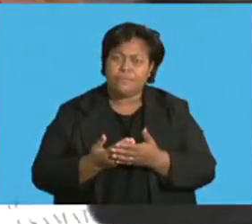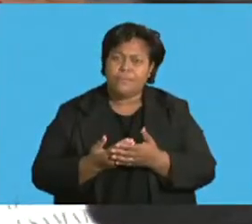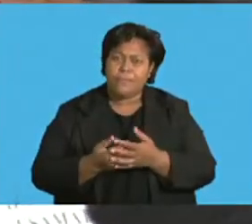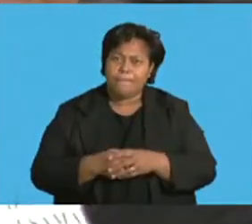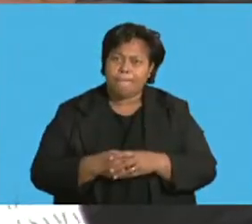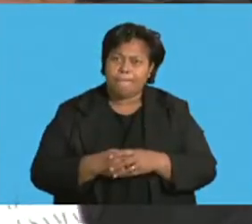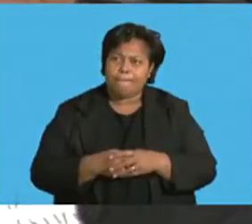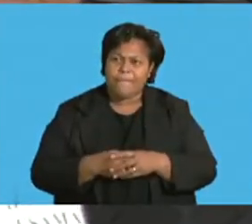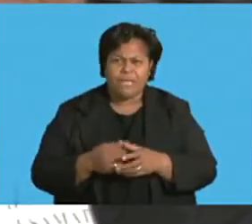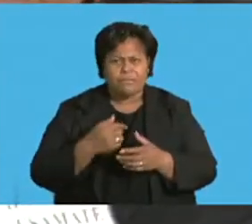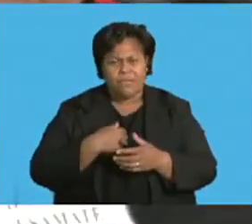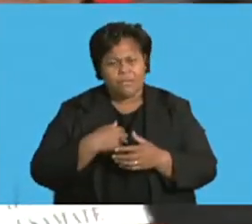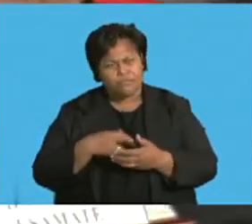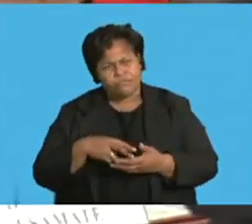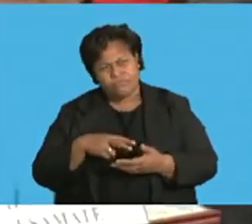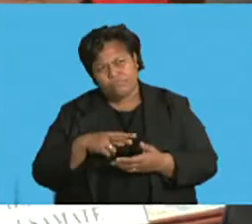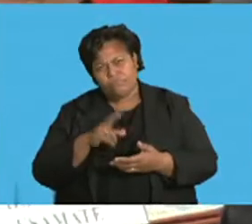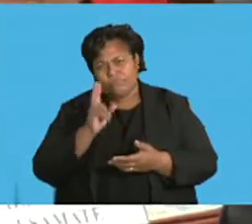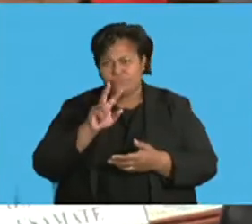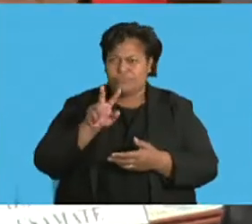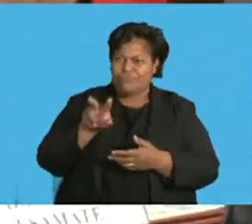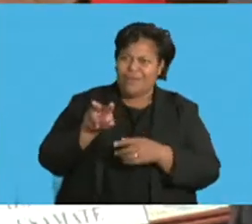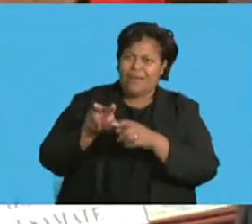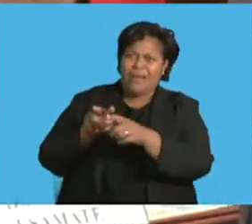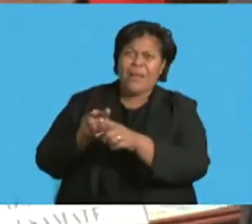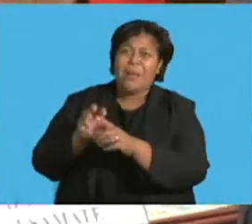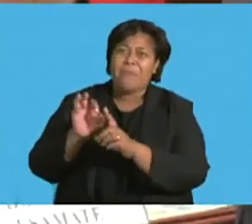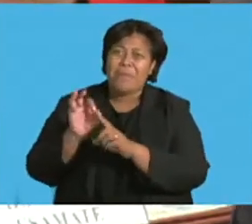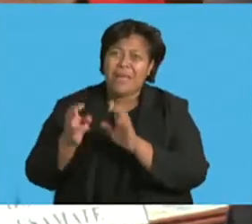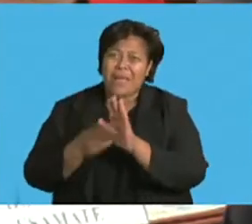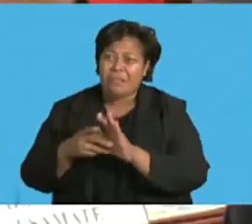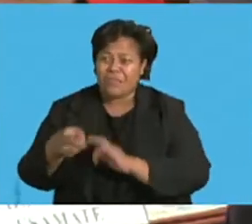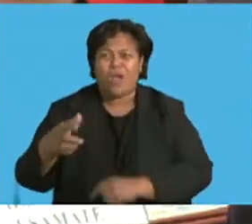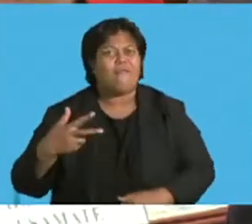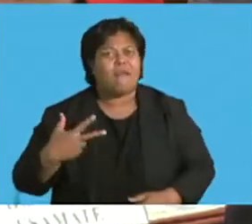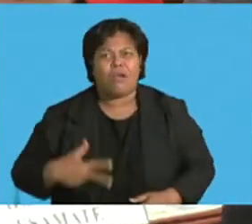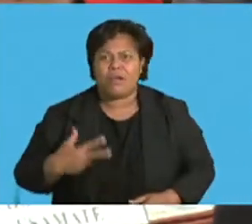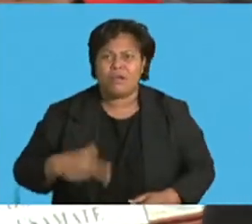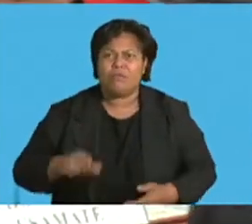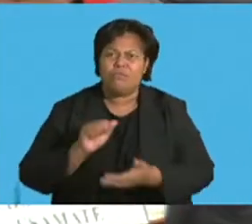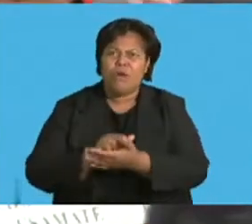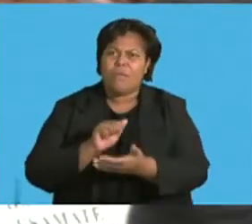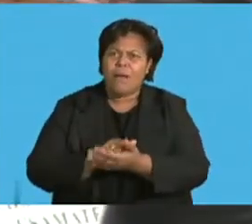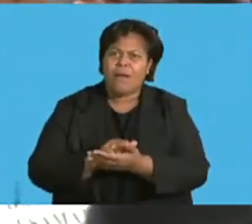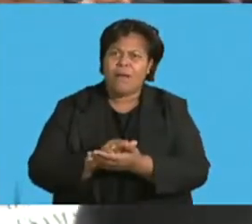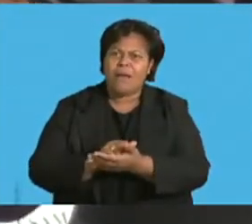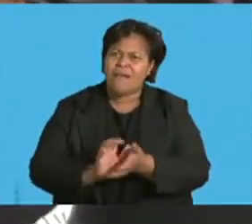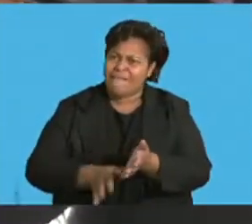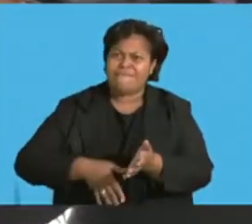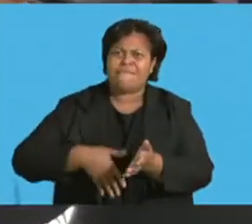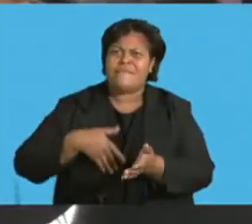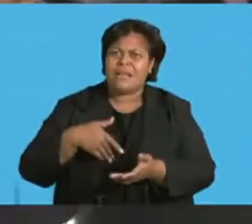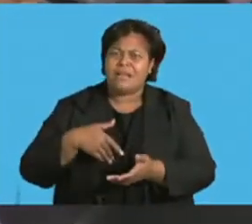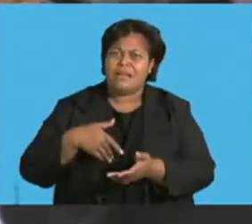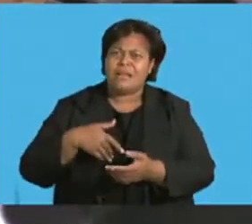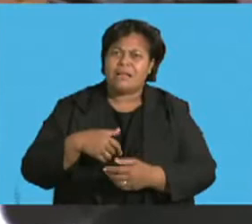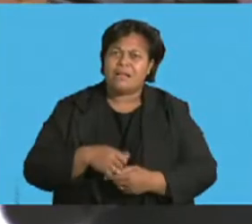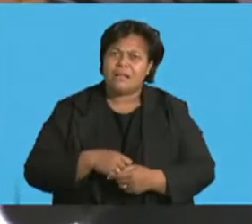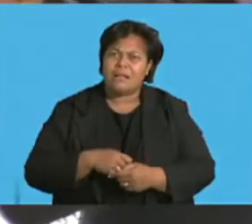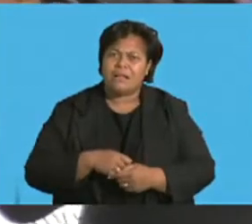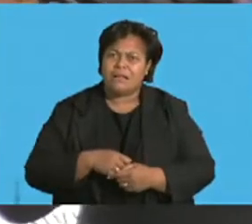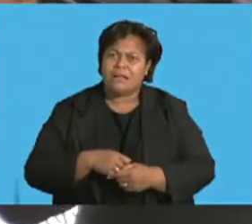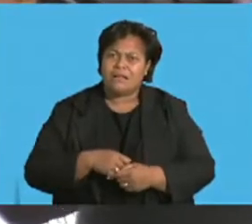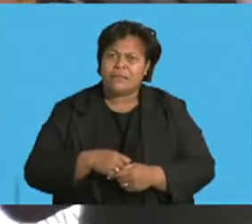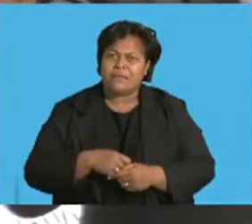put myself in the shoes of the Honorable Prime Minister at the hurt, at the anguish he would have felt if the Honorable Tikundu